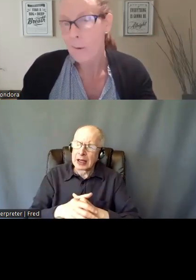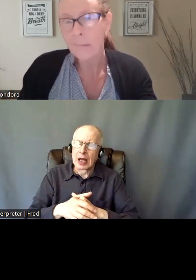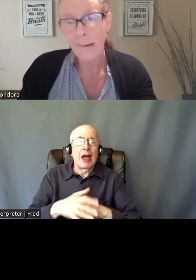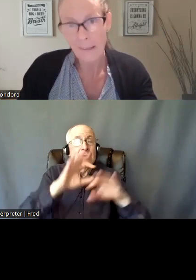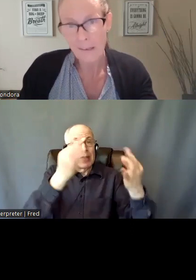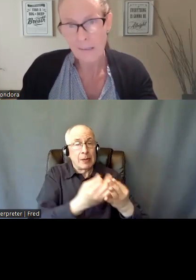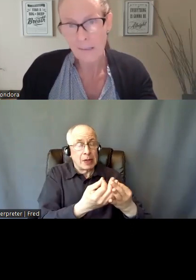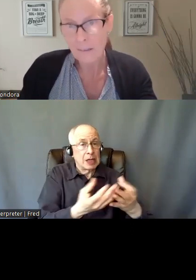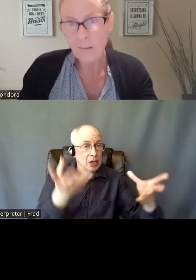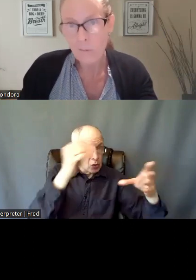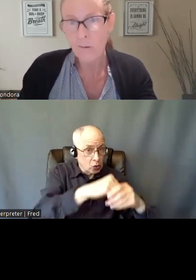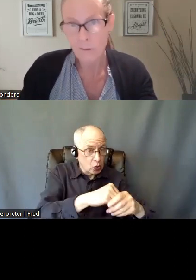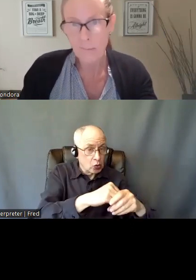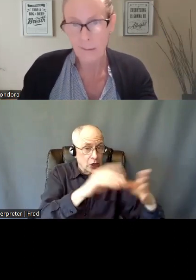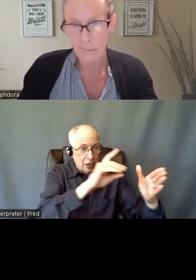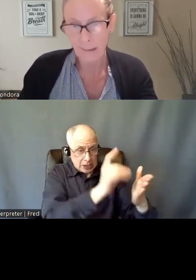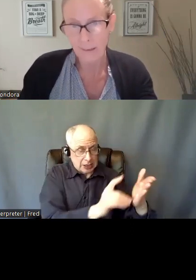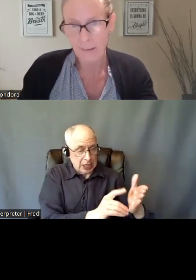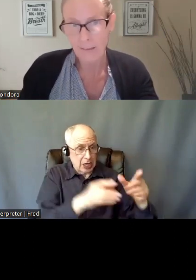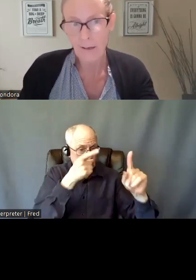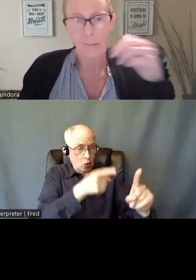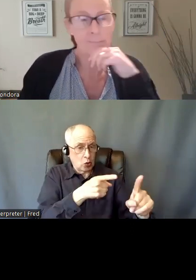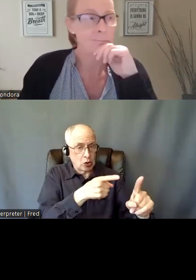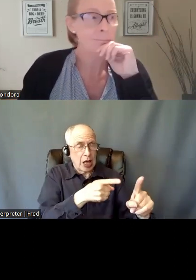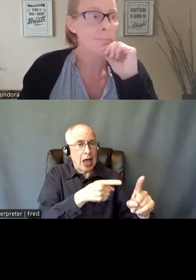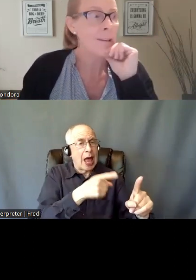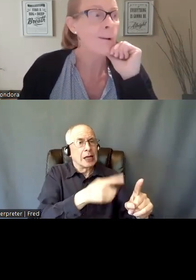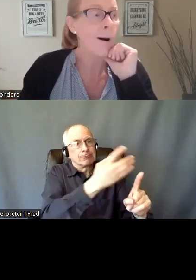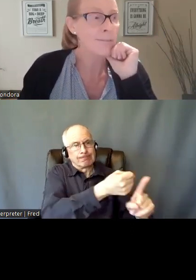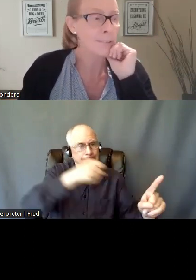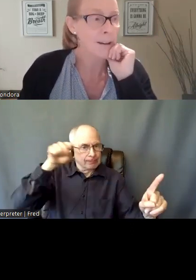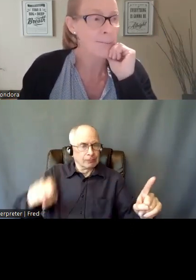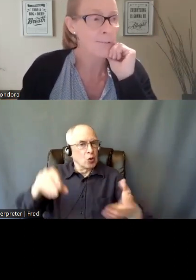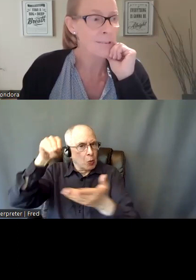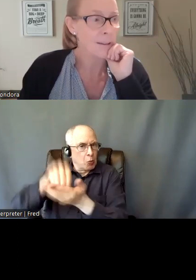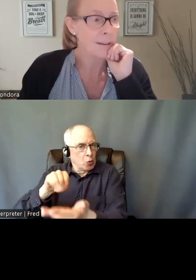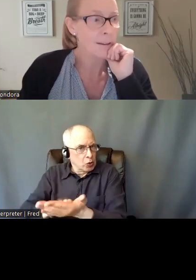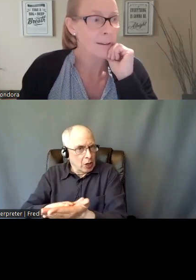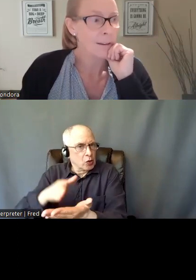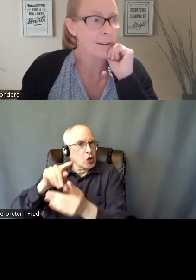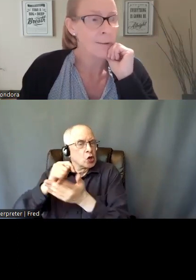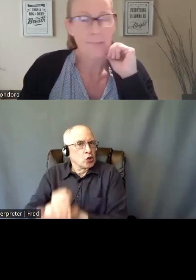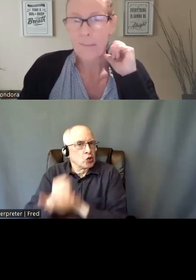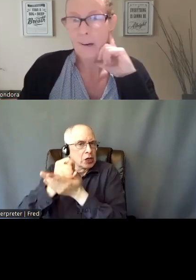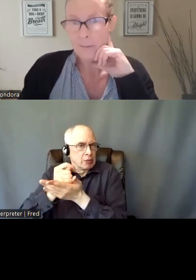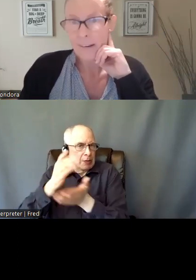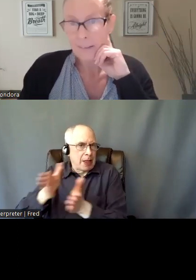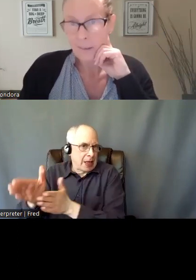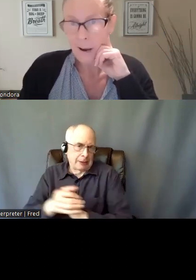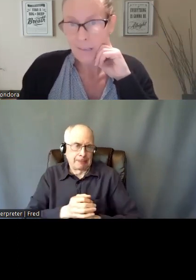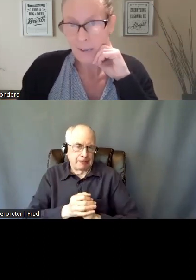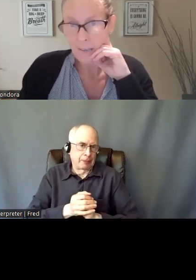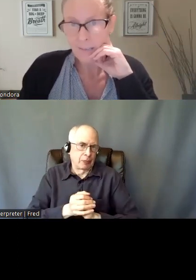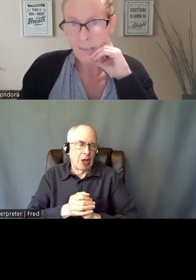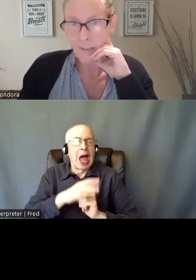I incorporate these into the treatment plan, right? And oftentimes, when family are invited into